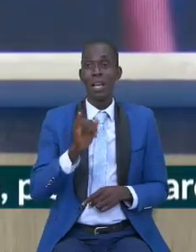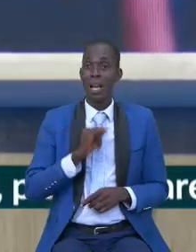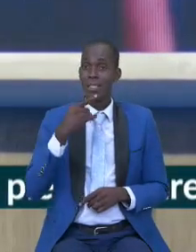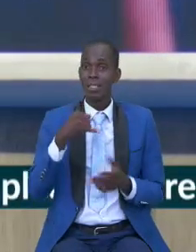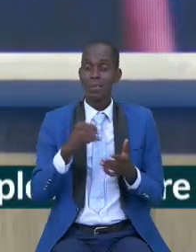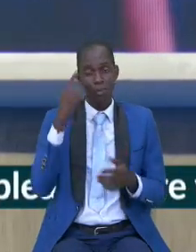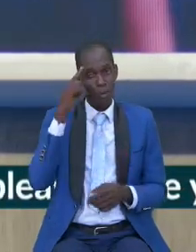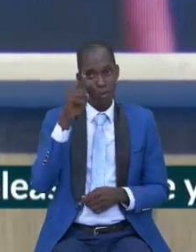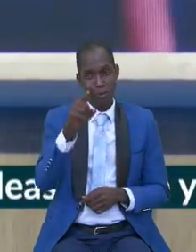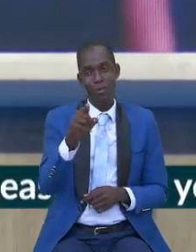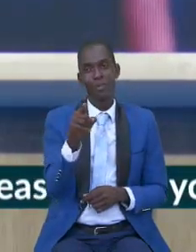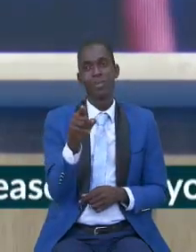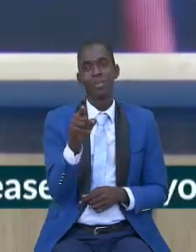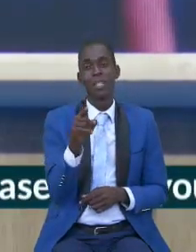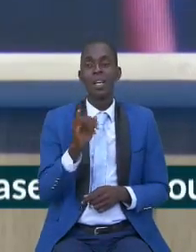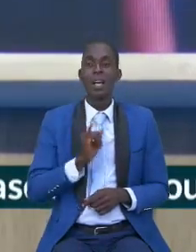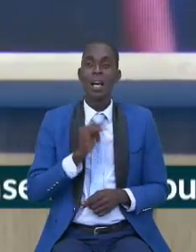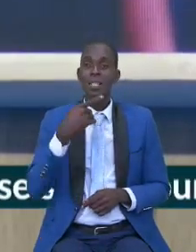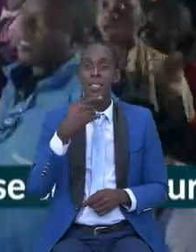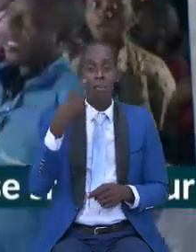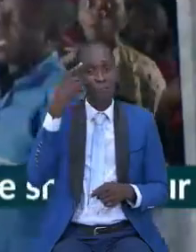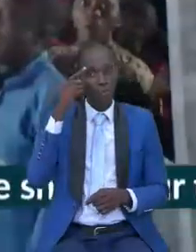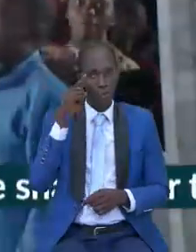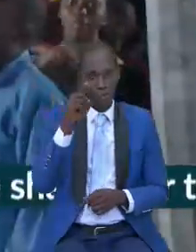you. I said for you.